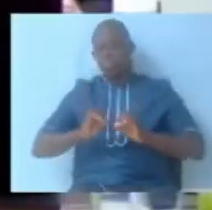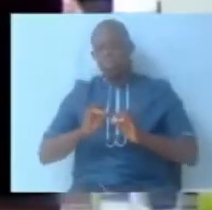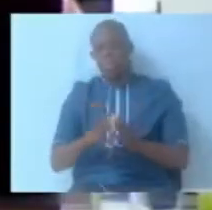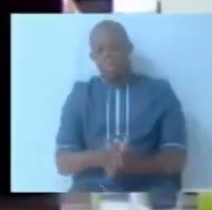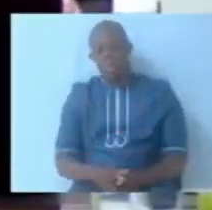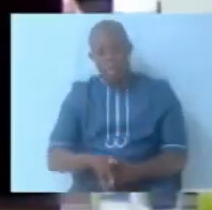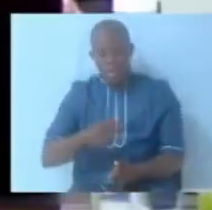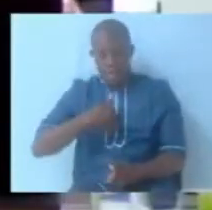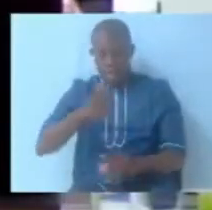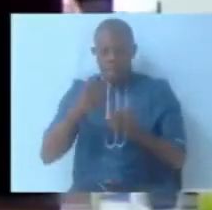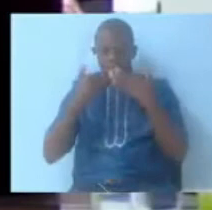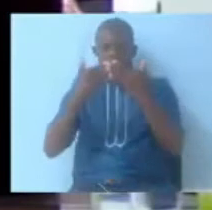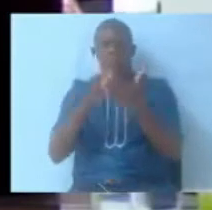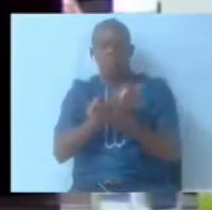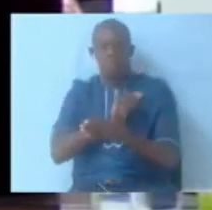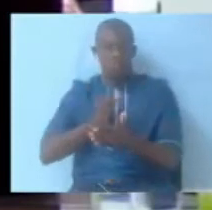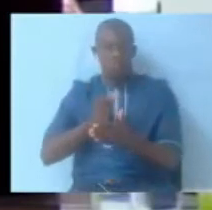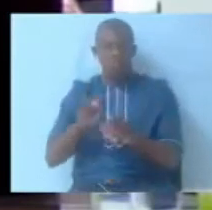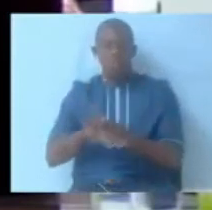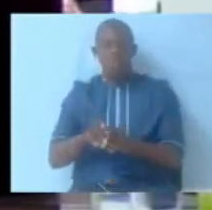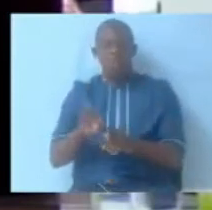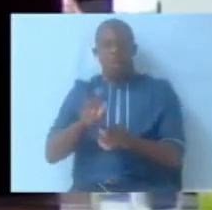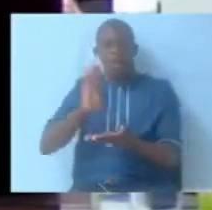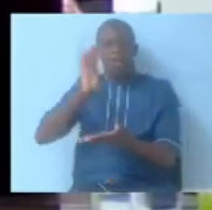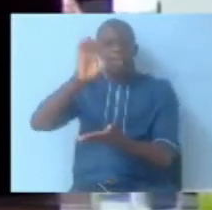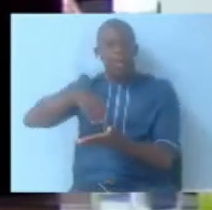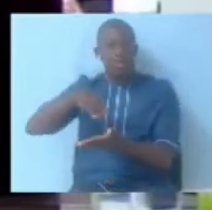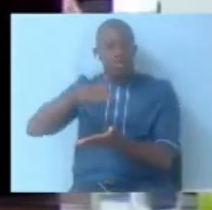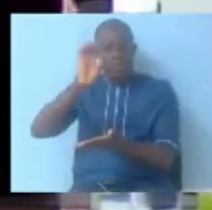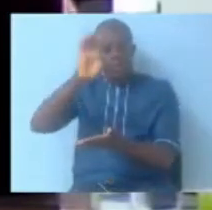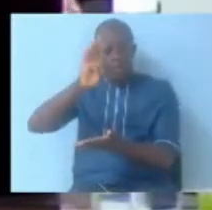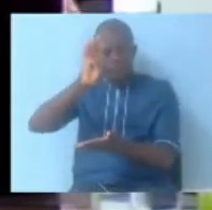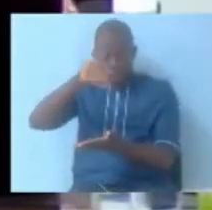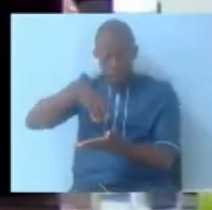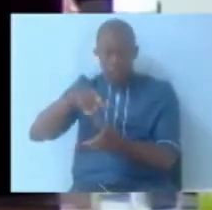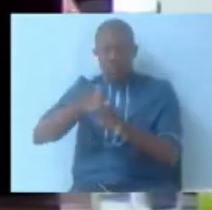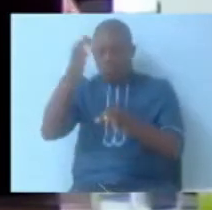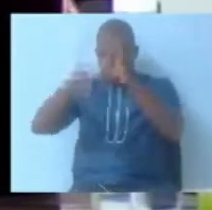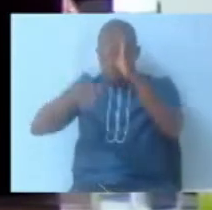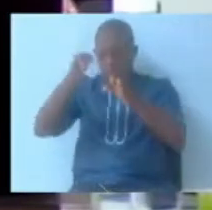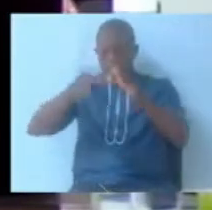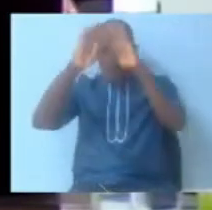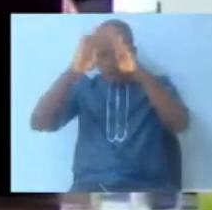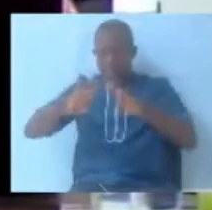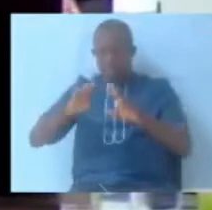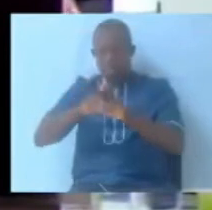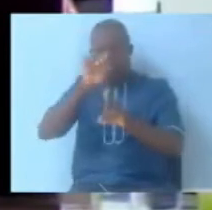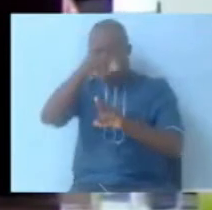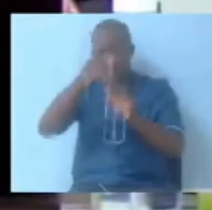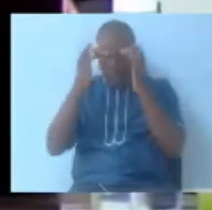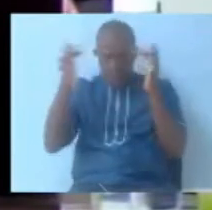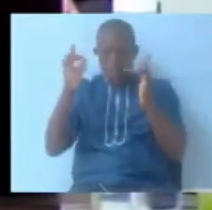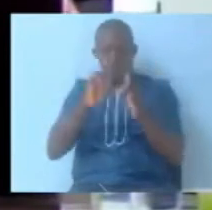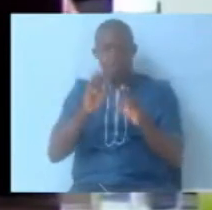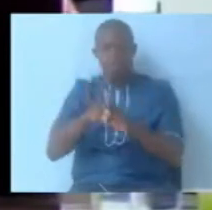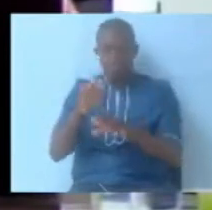Kindly tell us what your experience was at the Banjul Magistrate's Court, working as a magistrate under Principal Magistrate